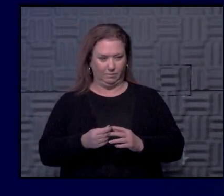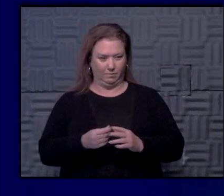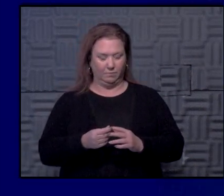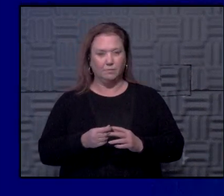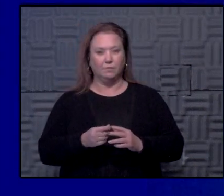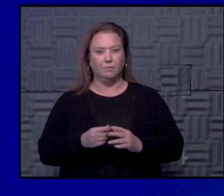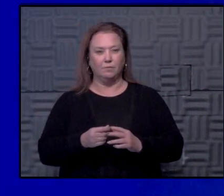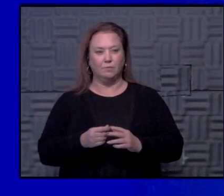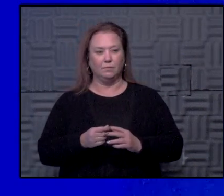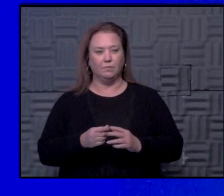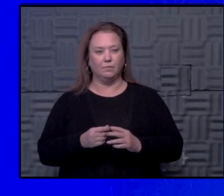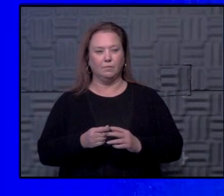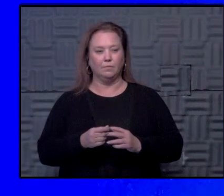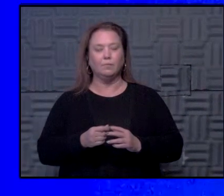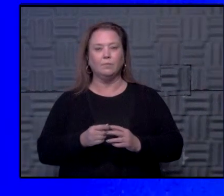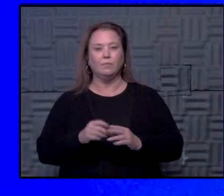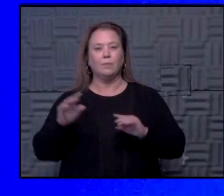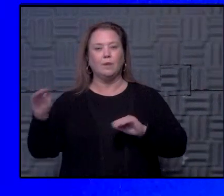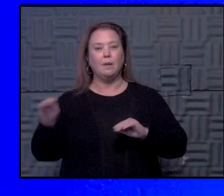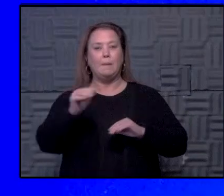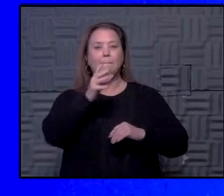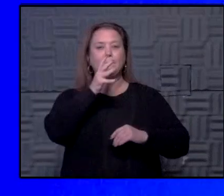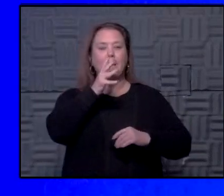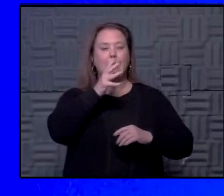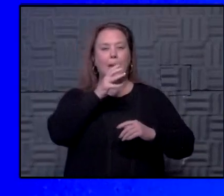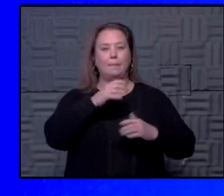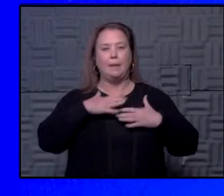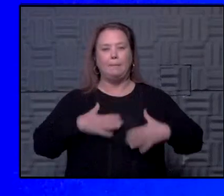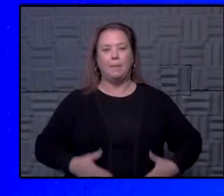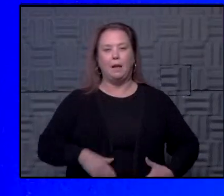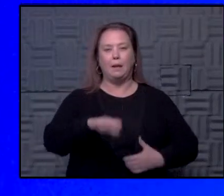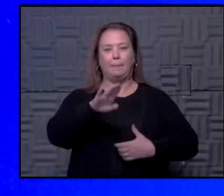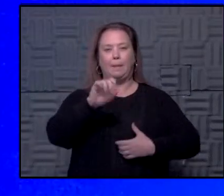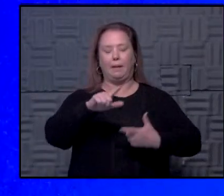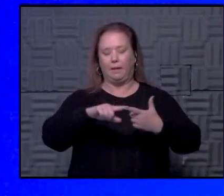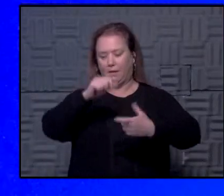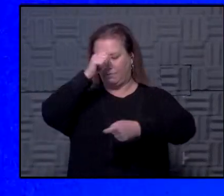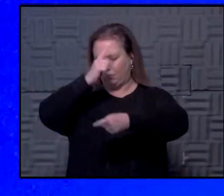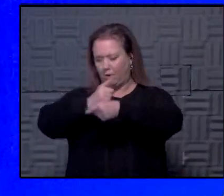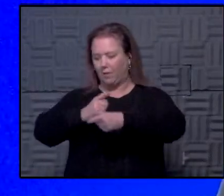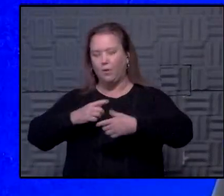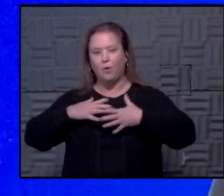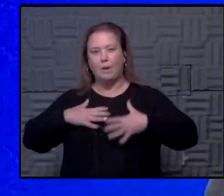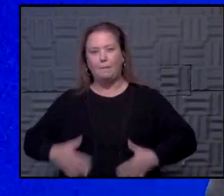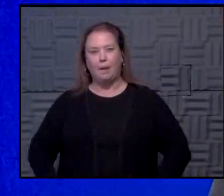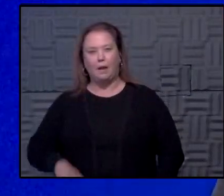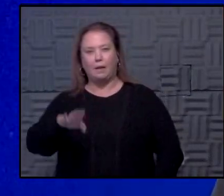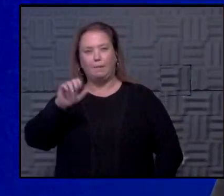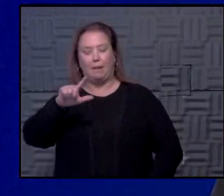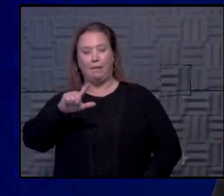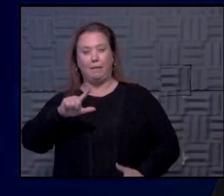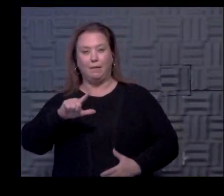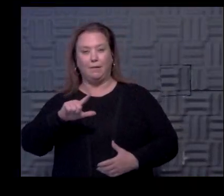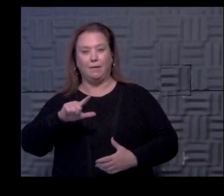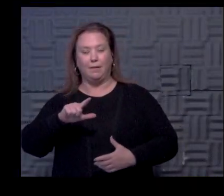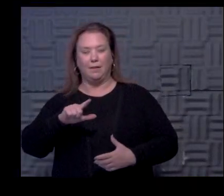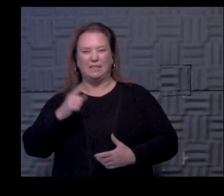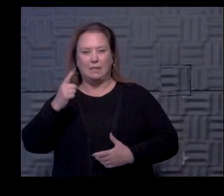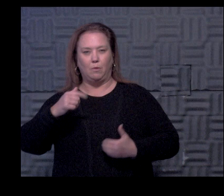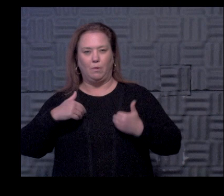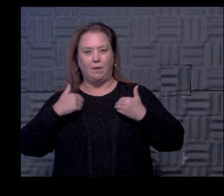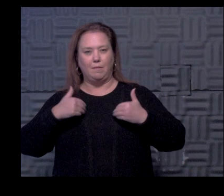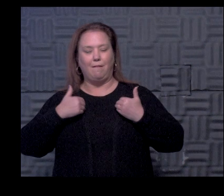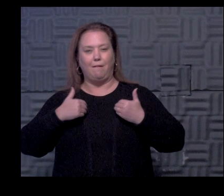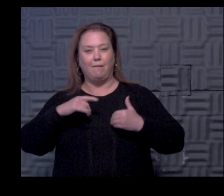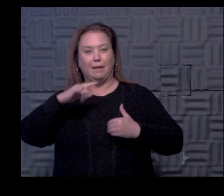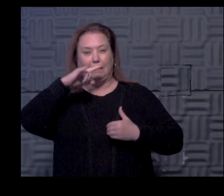I've put someone's mom in a body bag. I've put someone's brother in a body bag. I've put someone with a young child in a body bag.